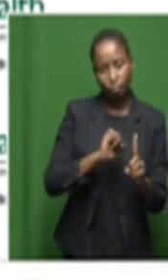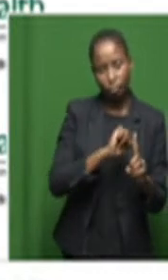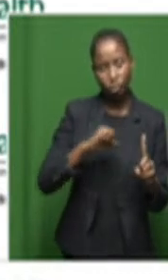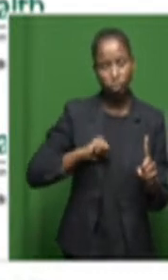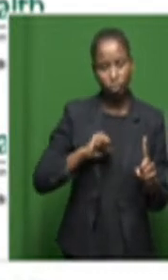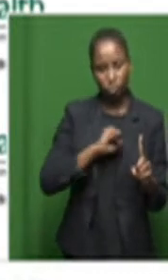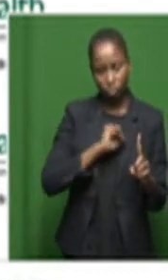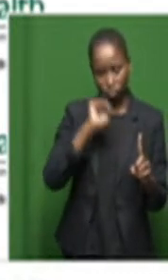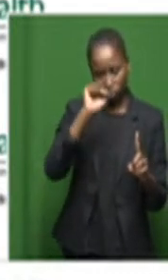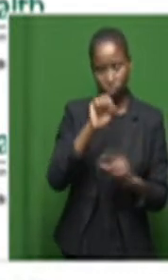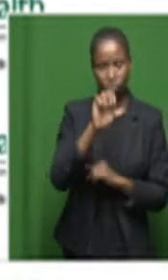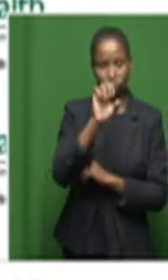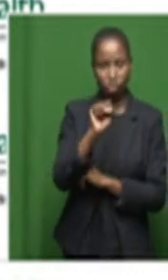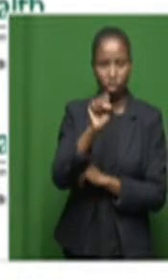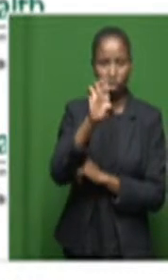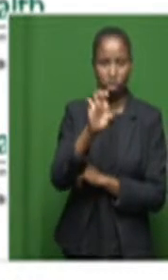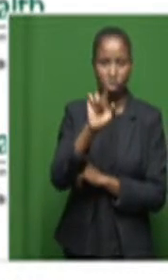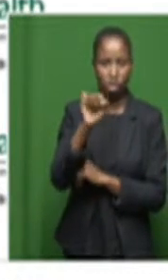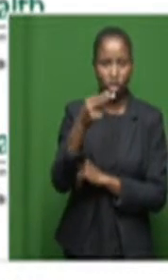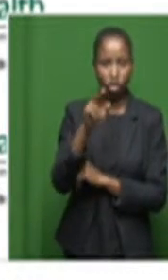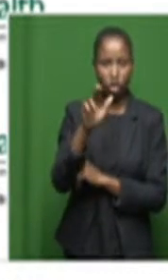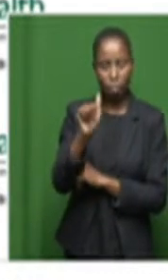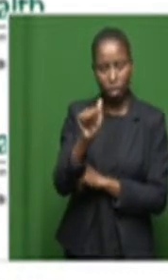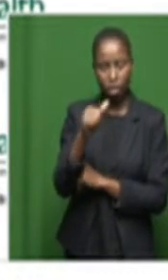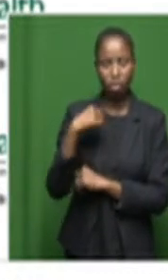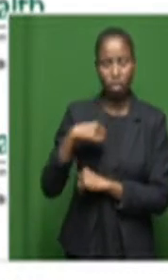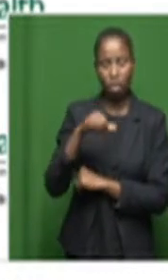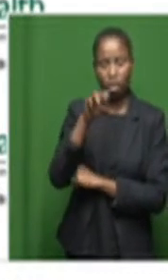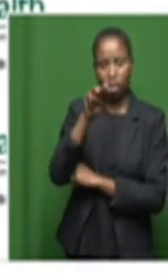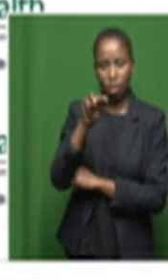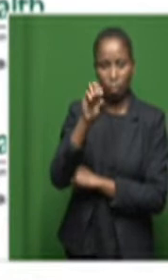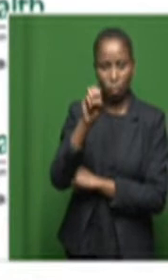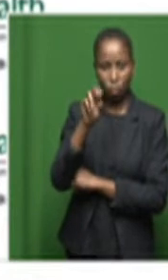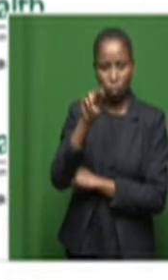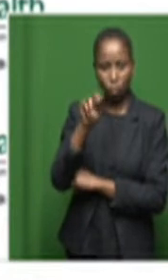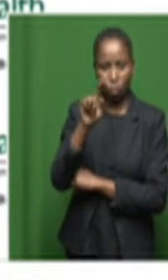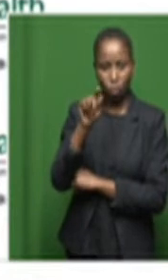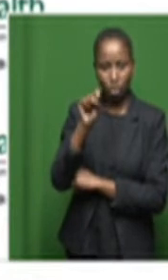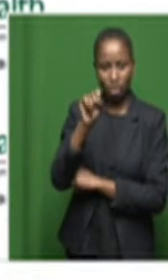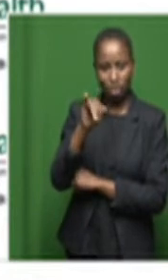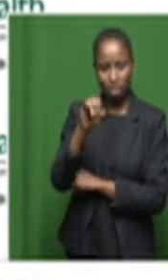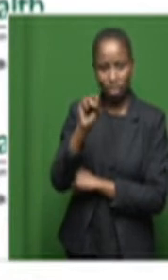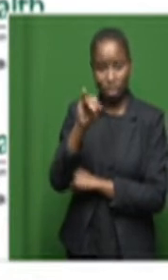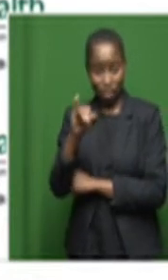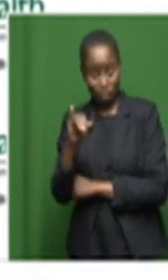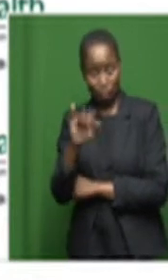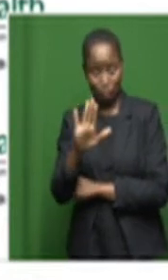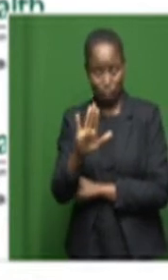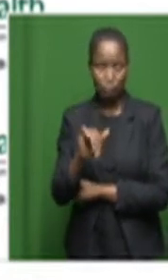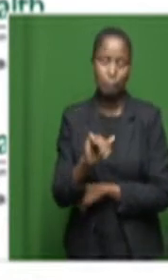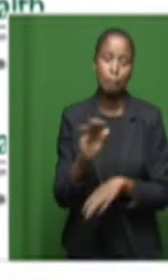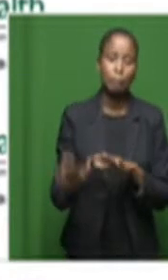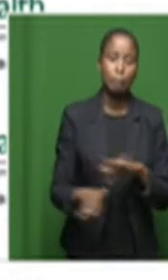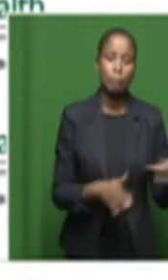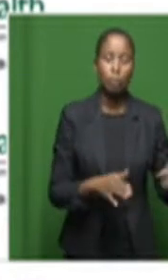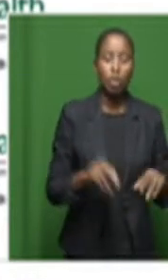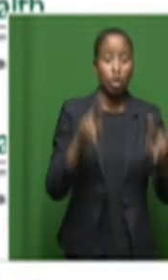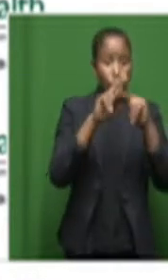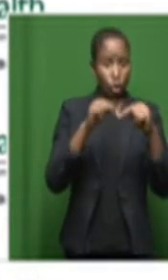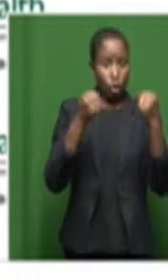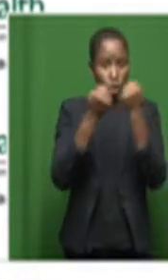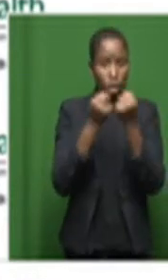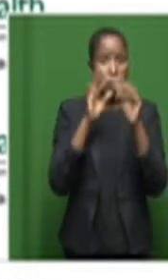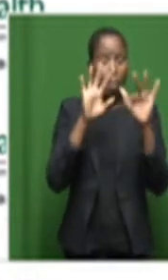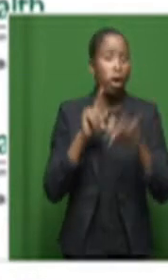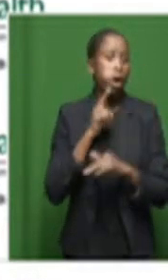Chaba Munsisi, his children, and the rest of the family. The national positivity rate has also